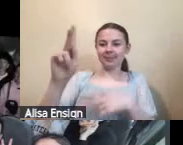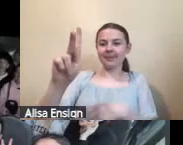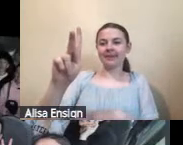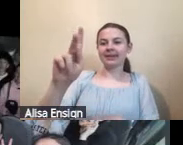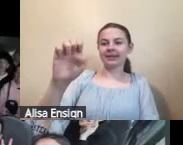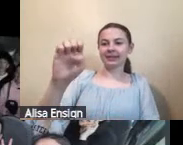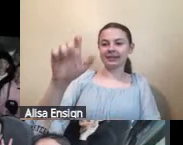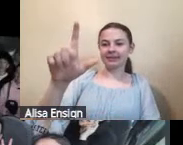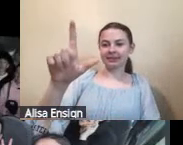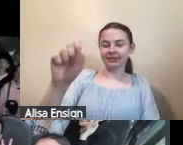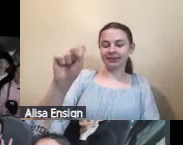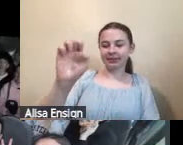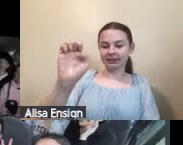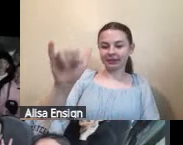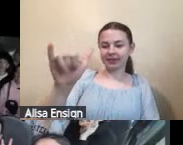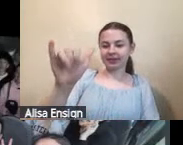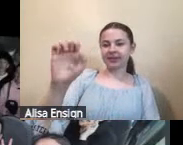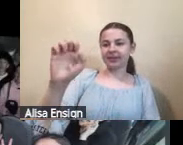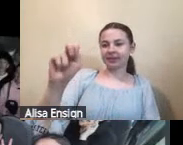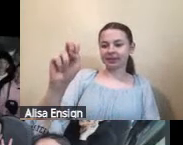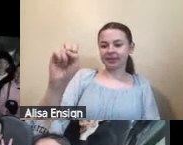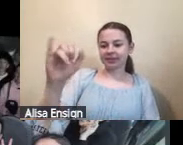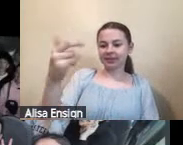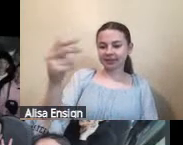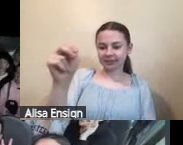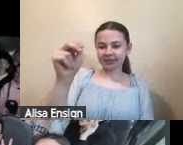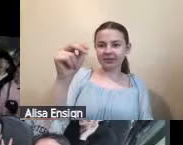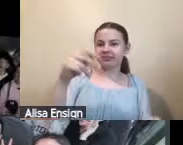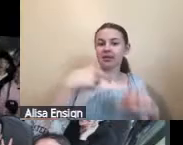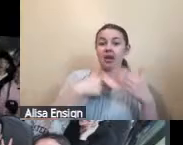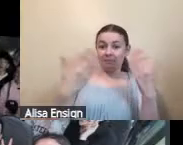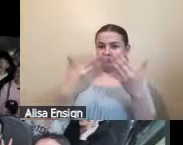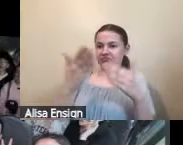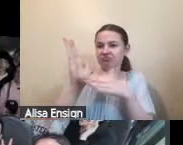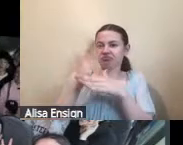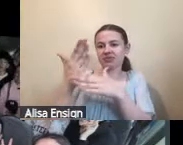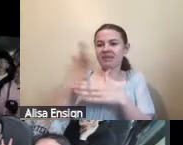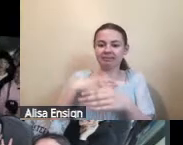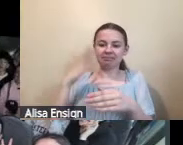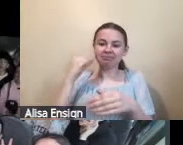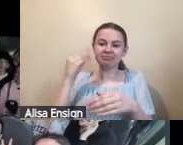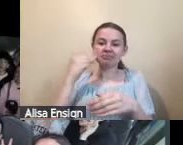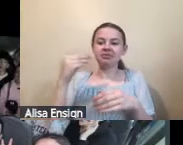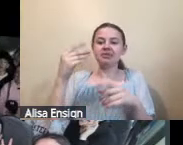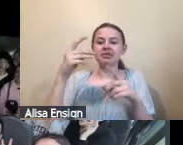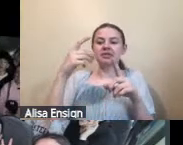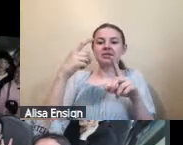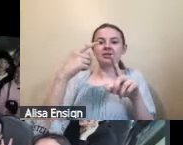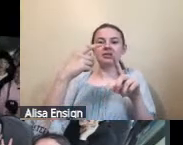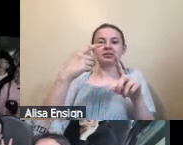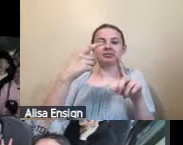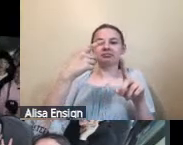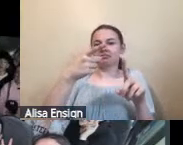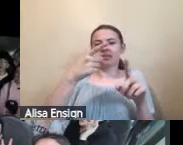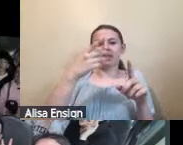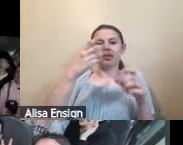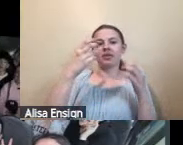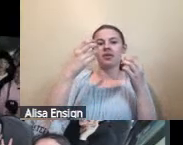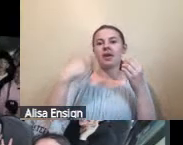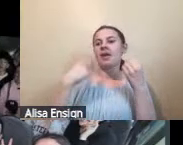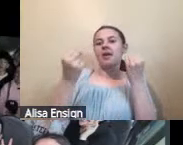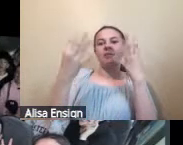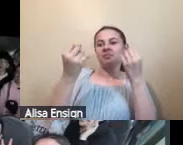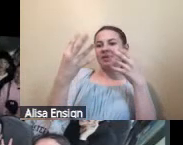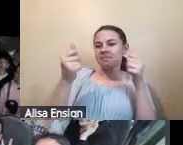Okay, hello everyone. My name is Kelsey Ensign, and I am here to share about my